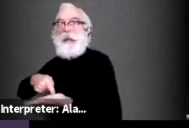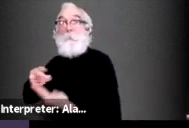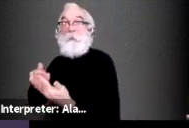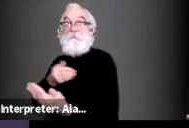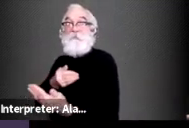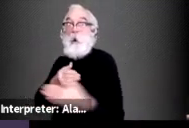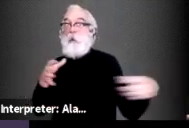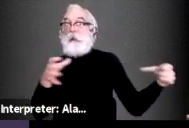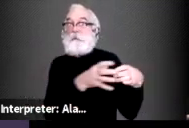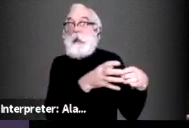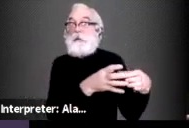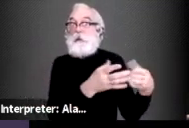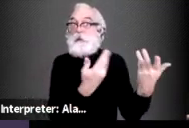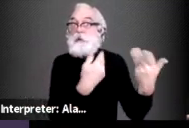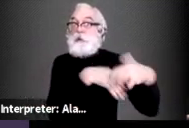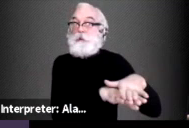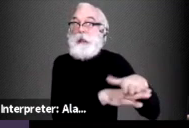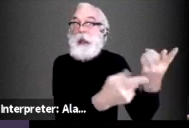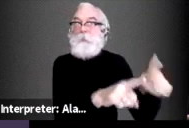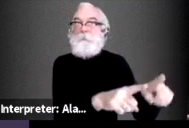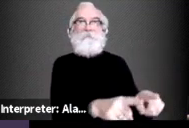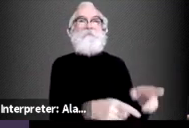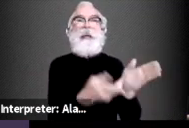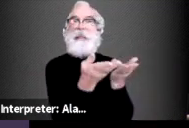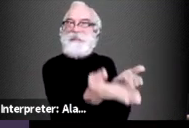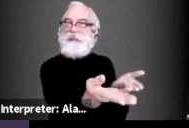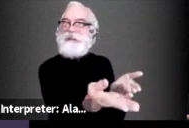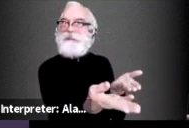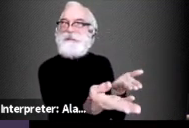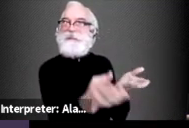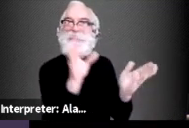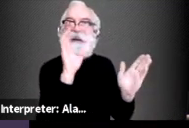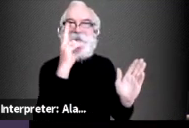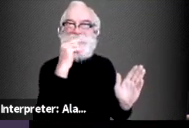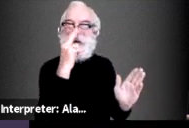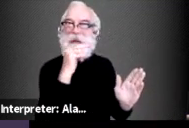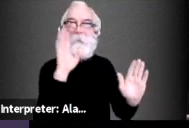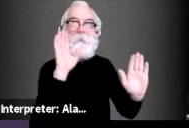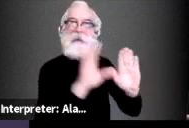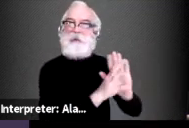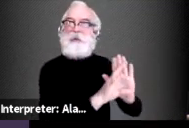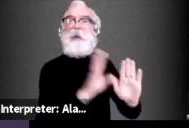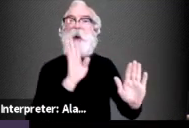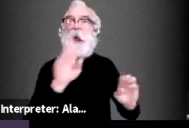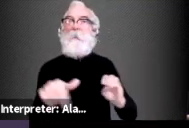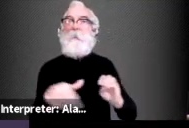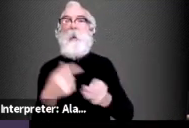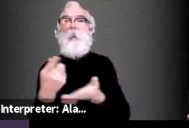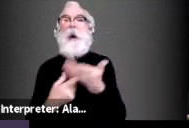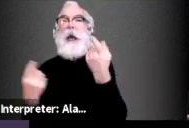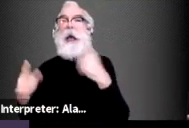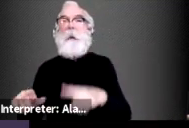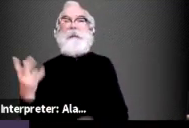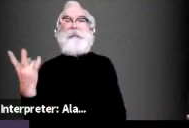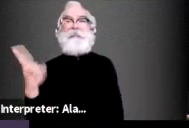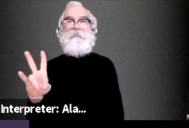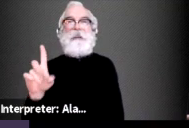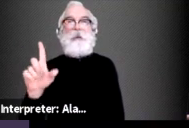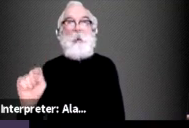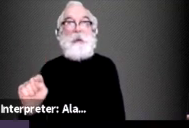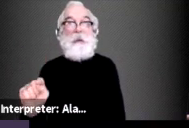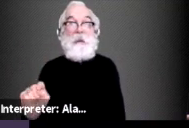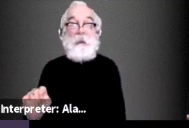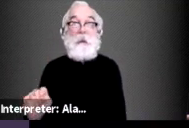French book addressing all of the horrendous economic events of 1720 of one such founder, whom the